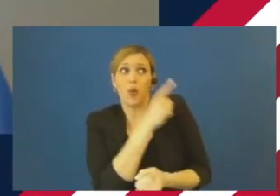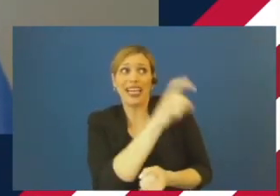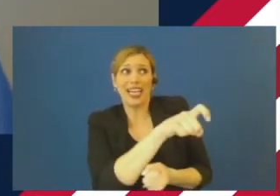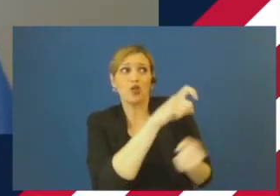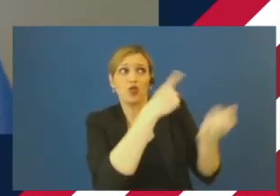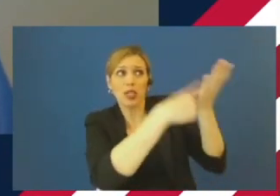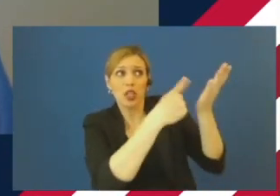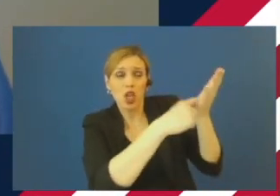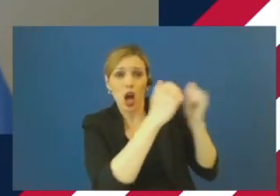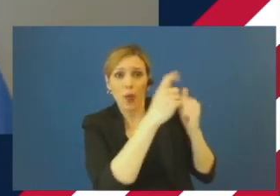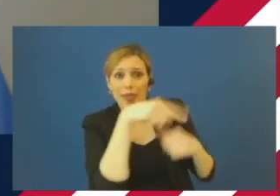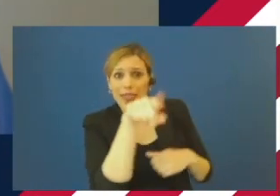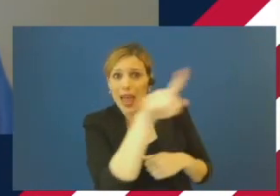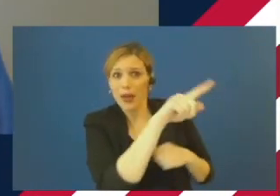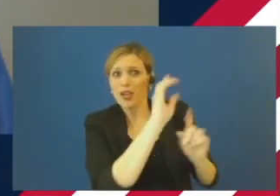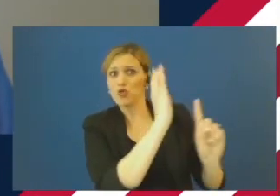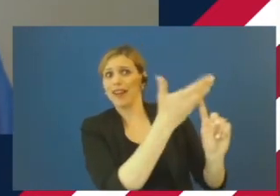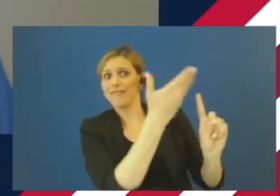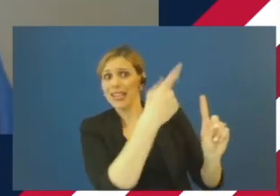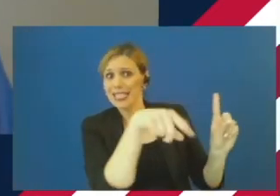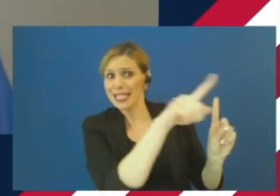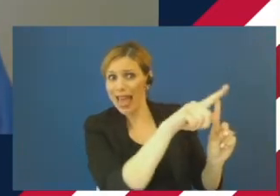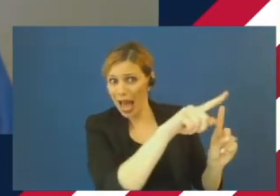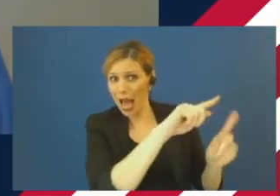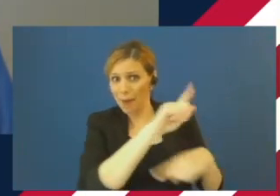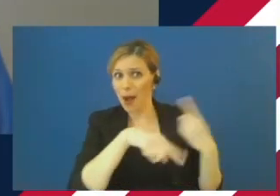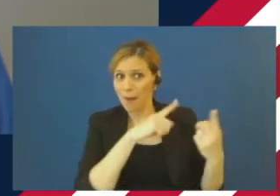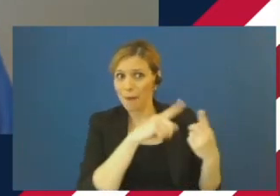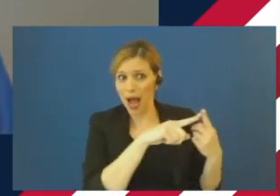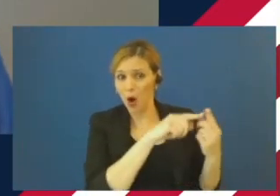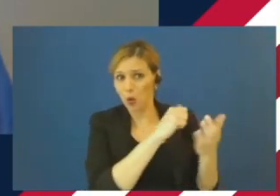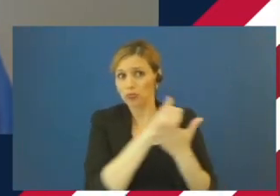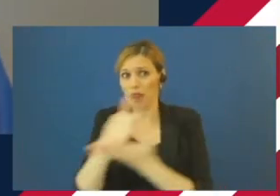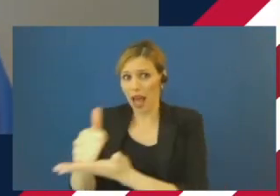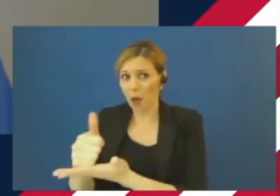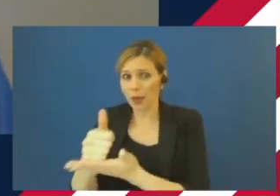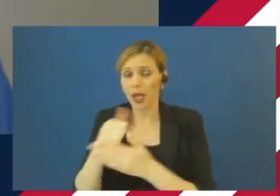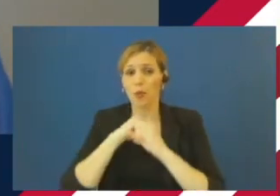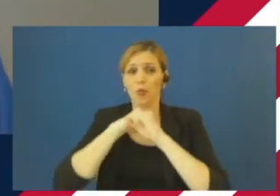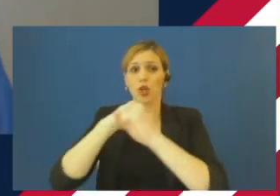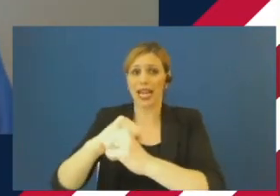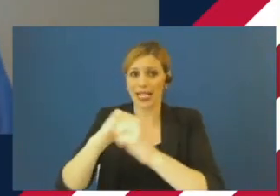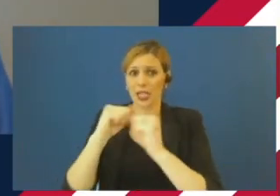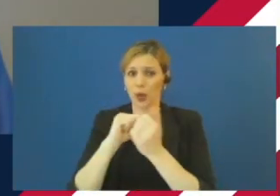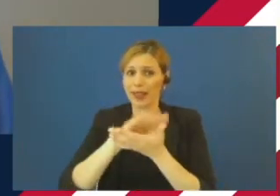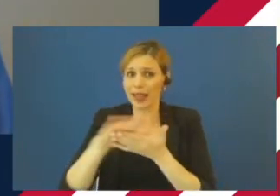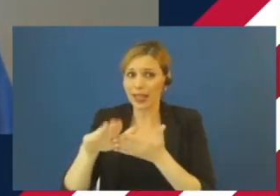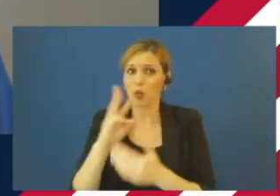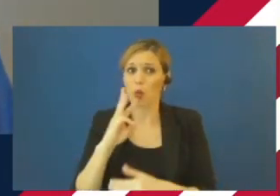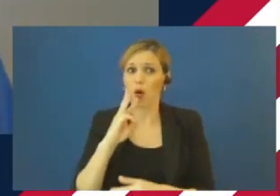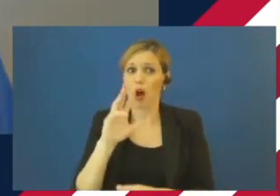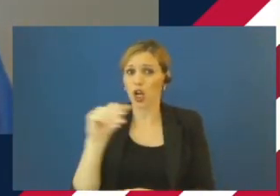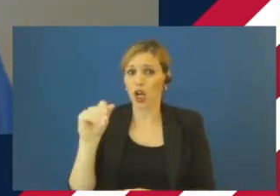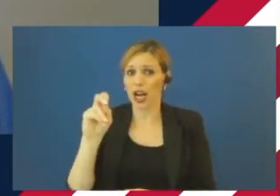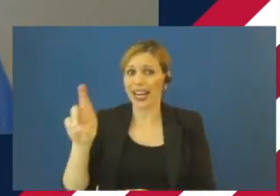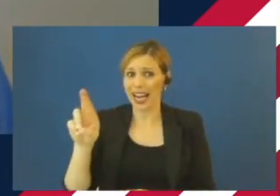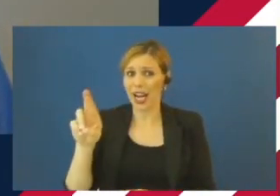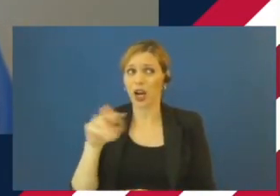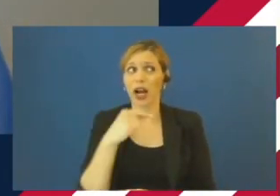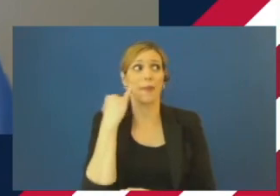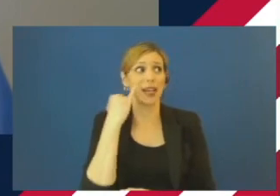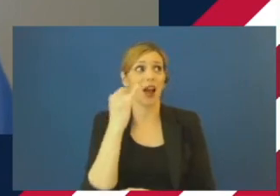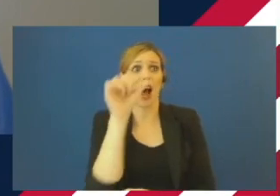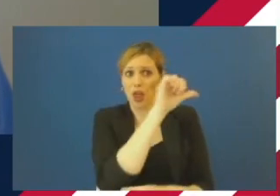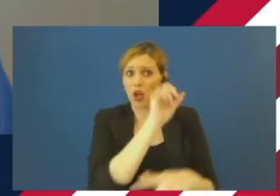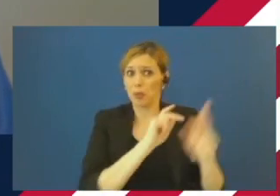religious constituencies that want to make sure that we support our earth and God's creation,